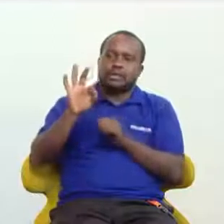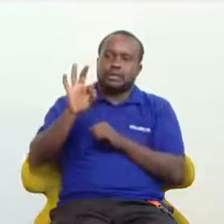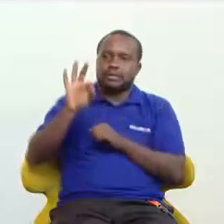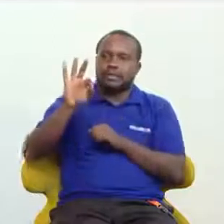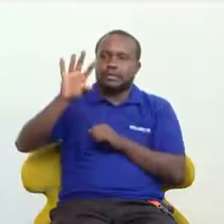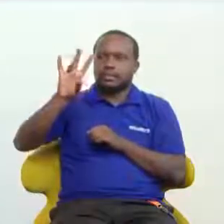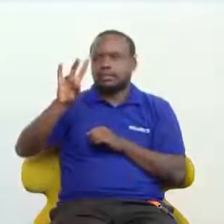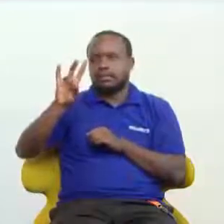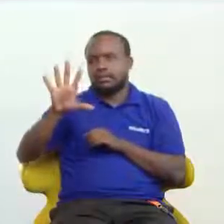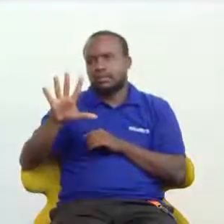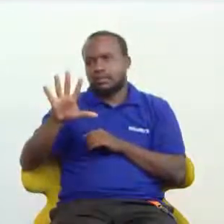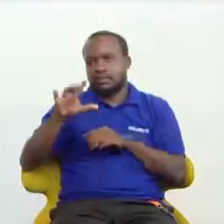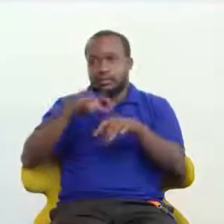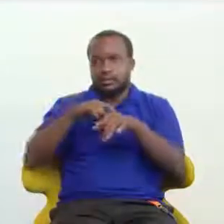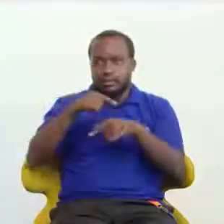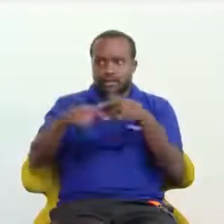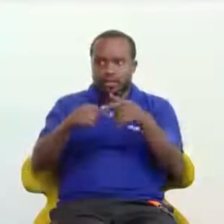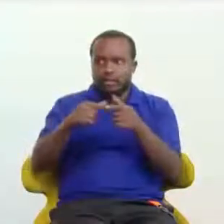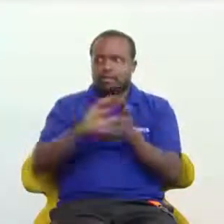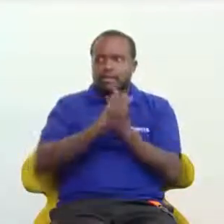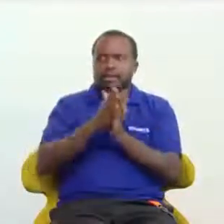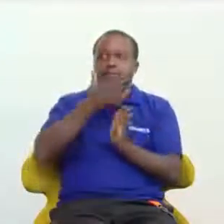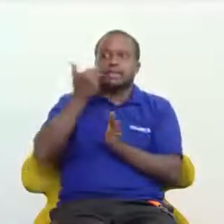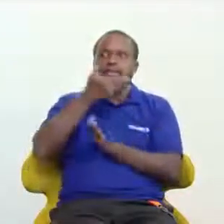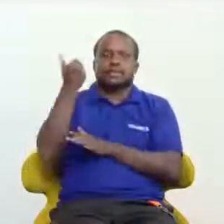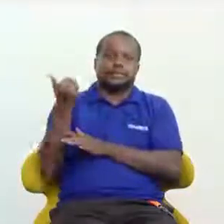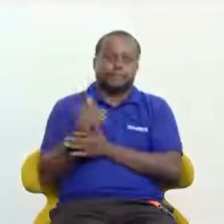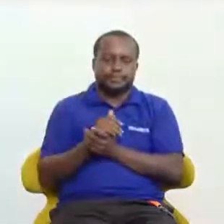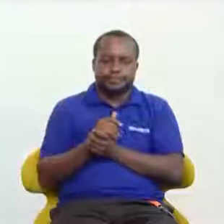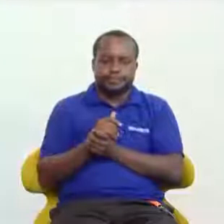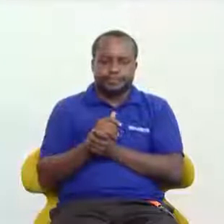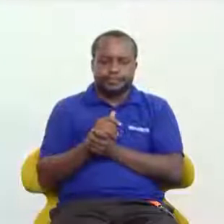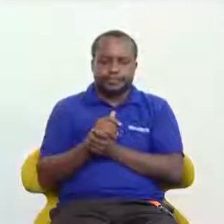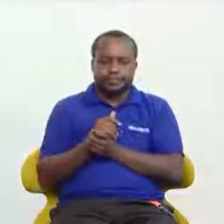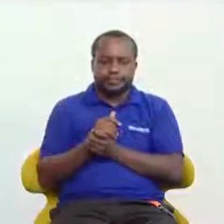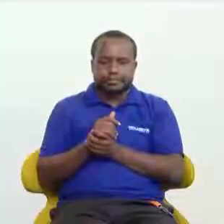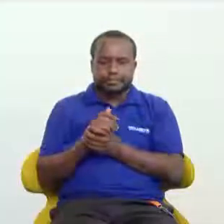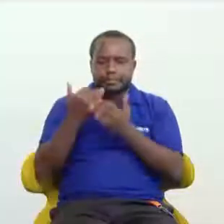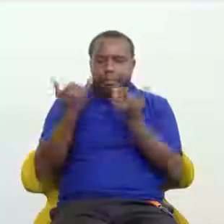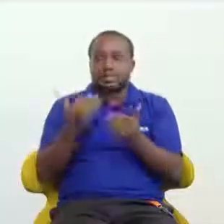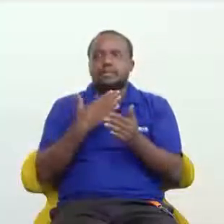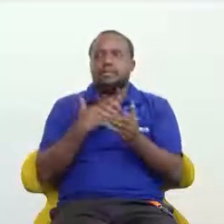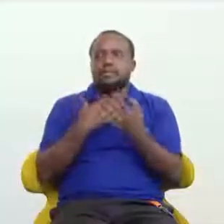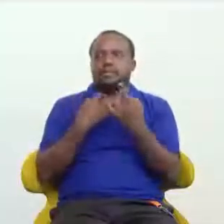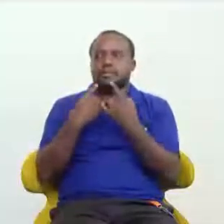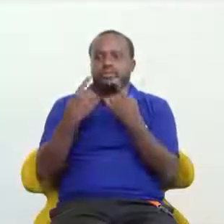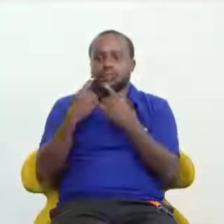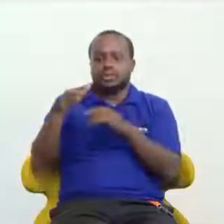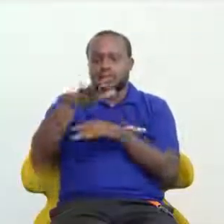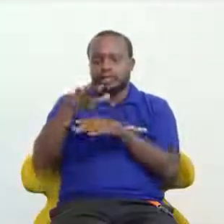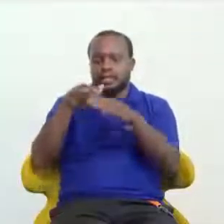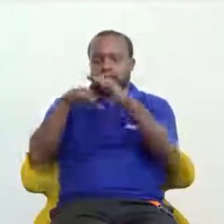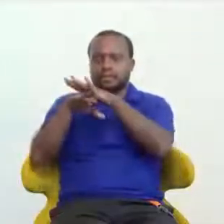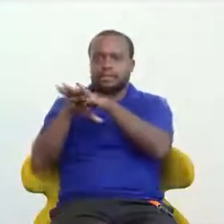work continues. You refine, you get better and better. But we're really here to talk about accessibility, so let me go back into this.